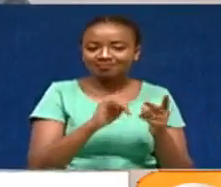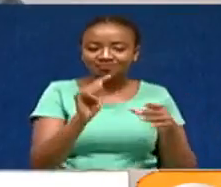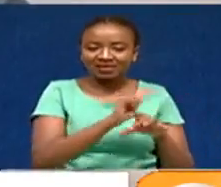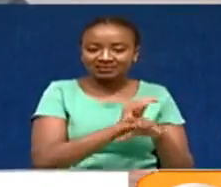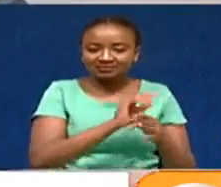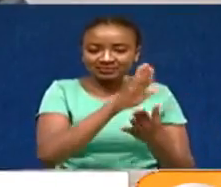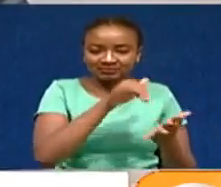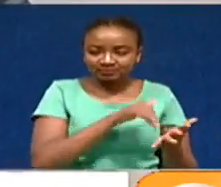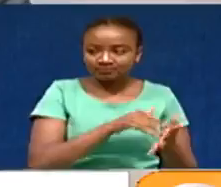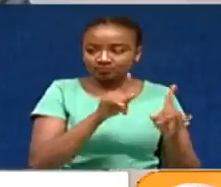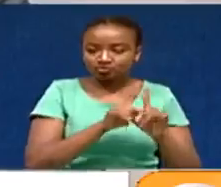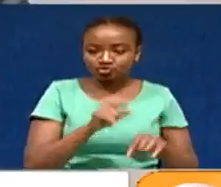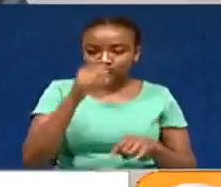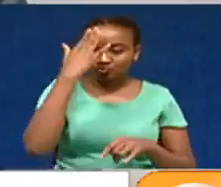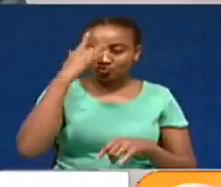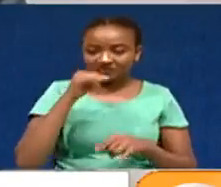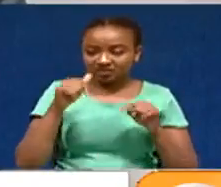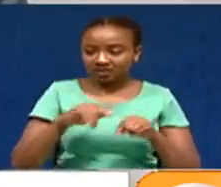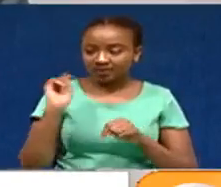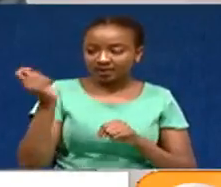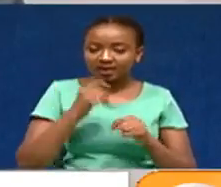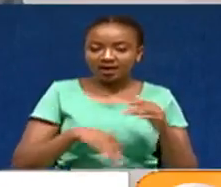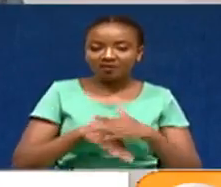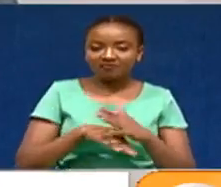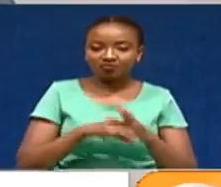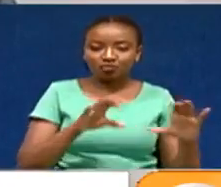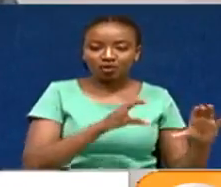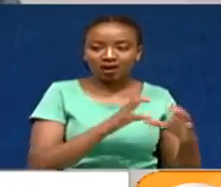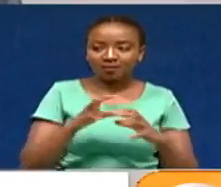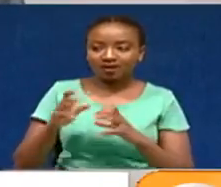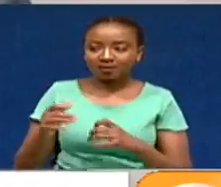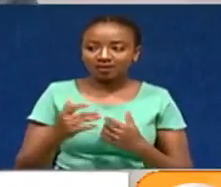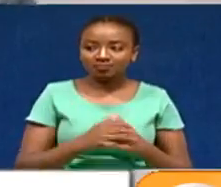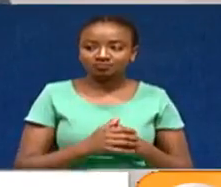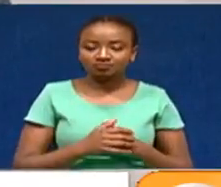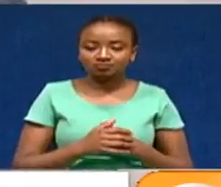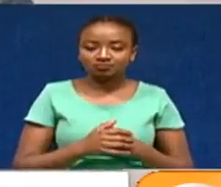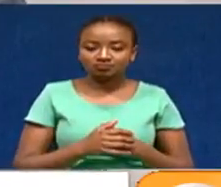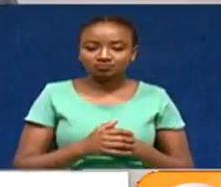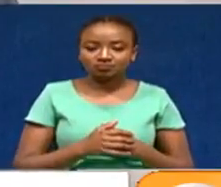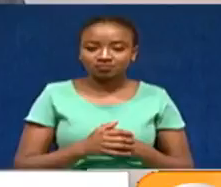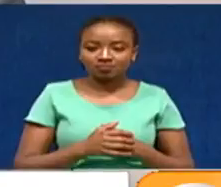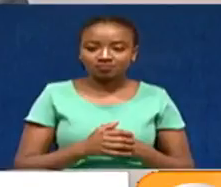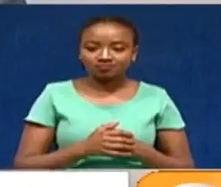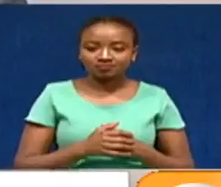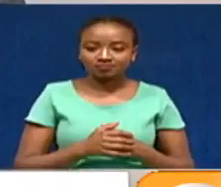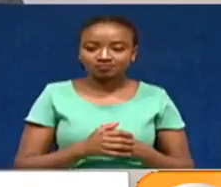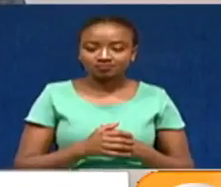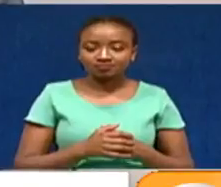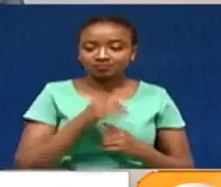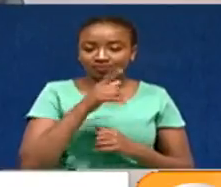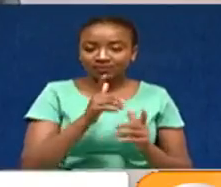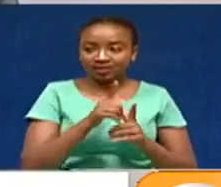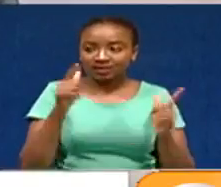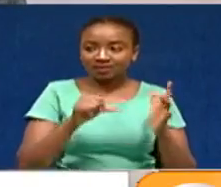Kenya, we all know that our football clubs primarily are all registered as societies, and therefore they can't receive any investment. That's a big